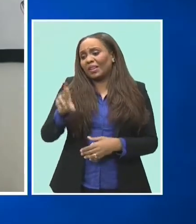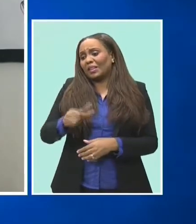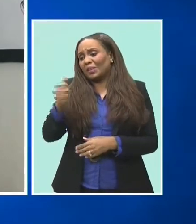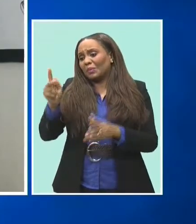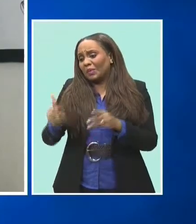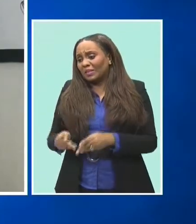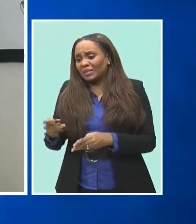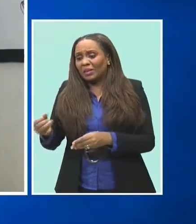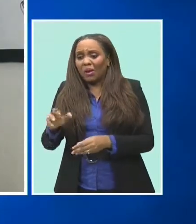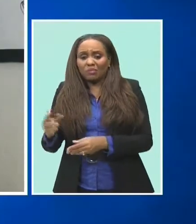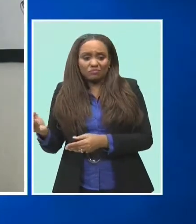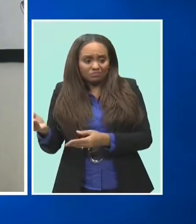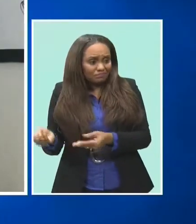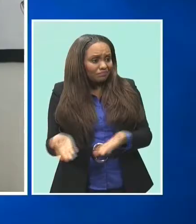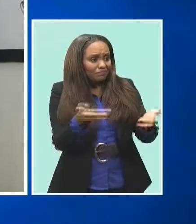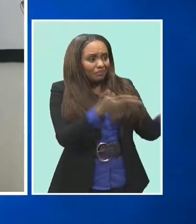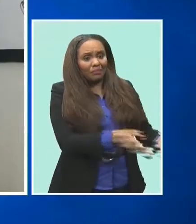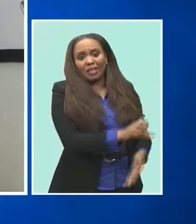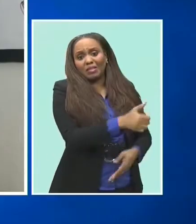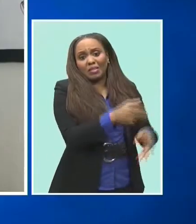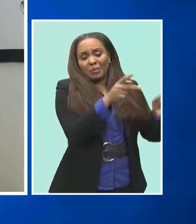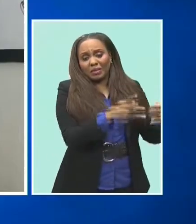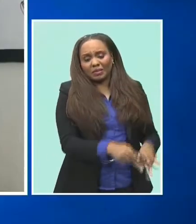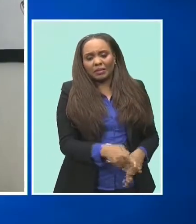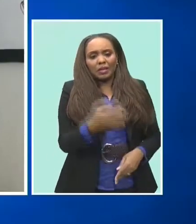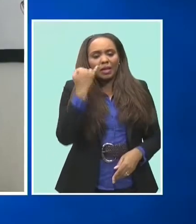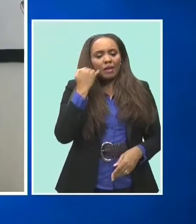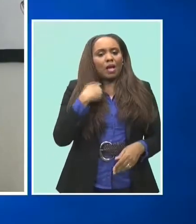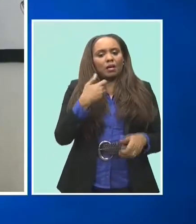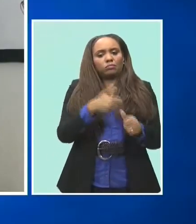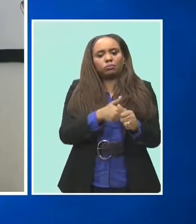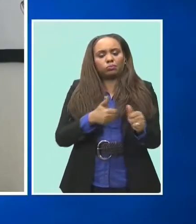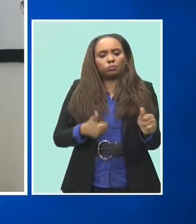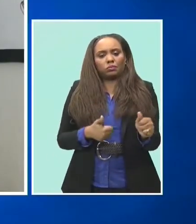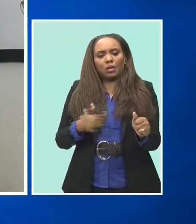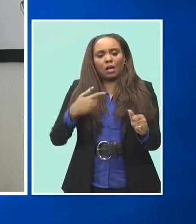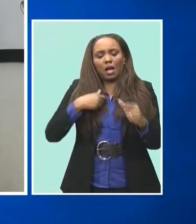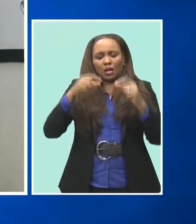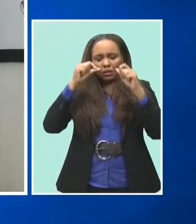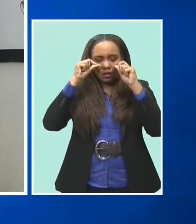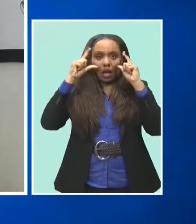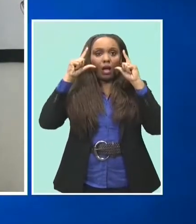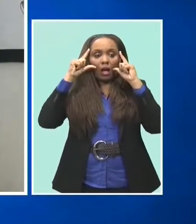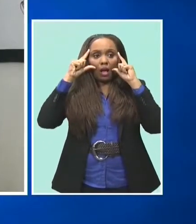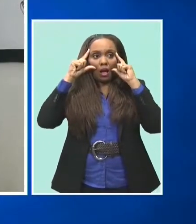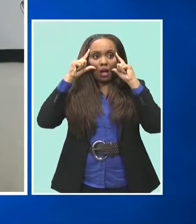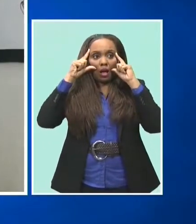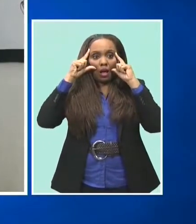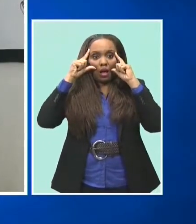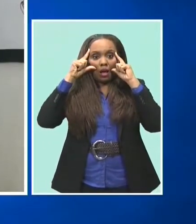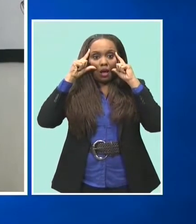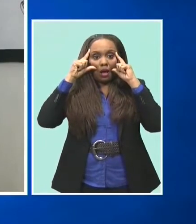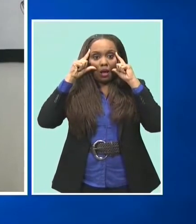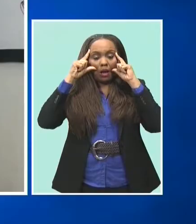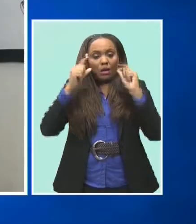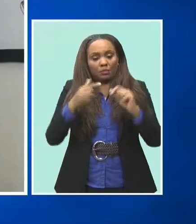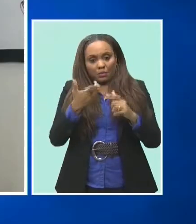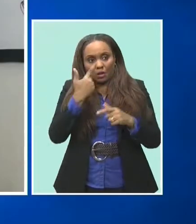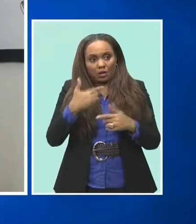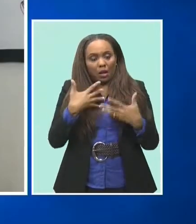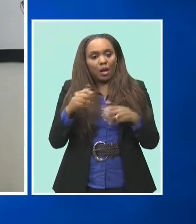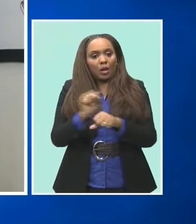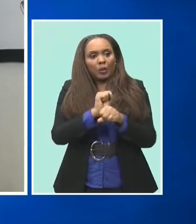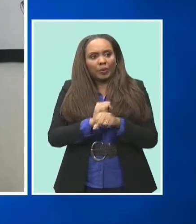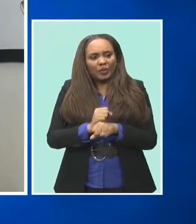recommend somebody else. If I know that I am behind, I will stay up to the wee hours of the morning to make sure it's finished, because I don't